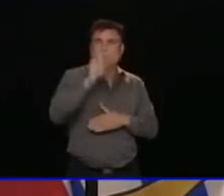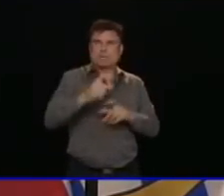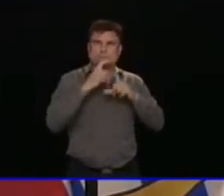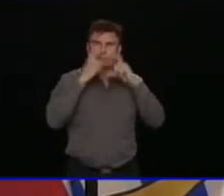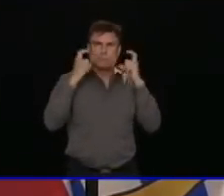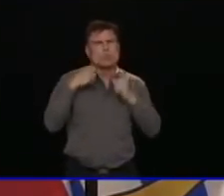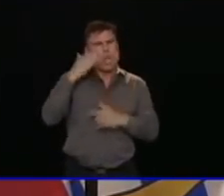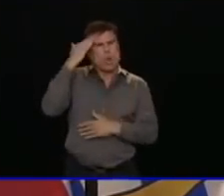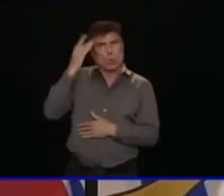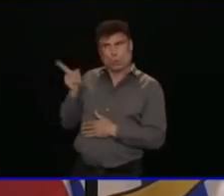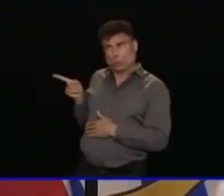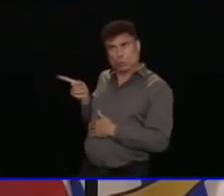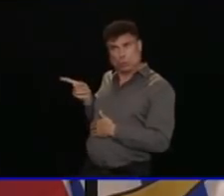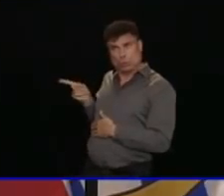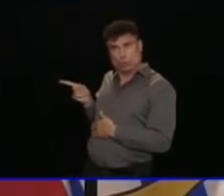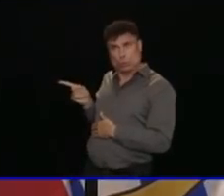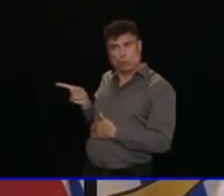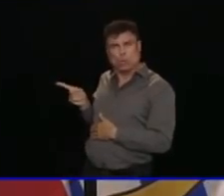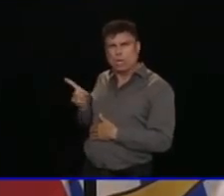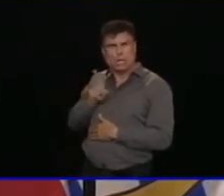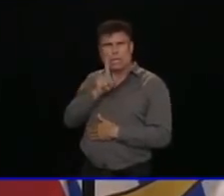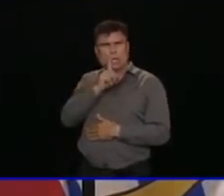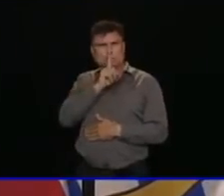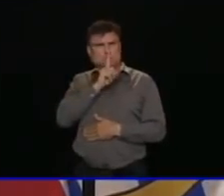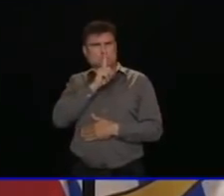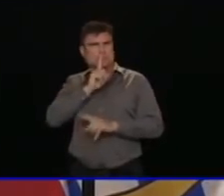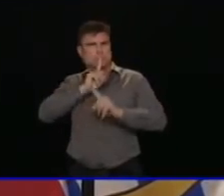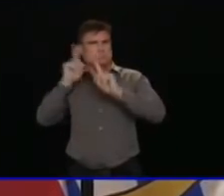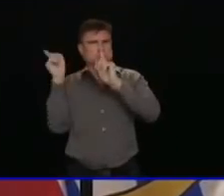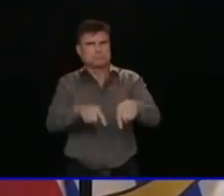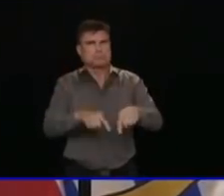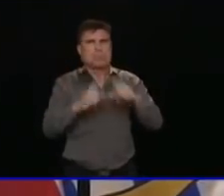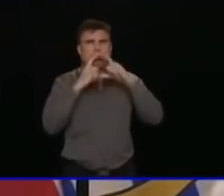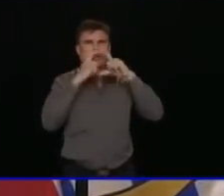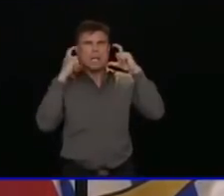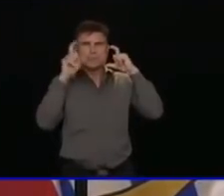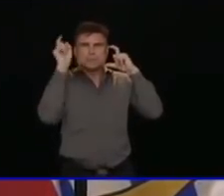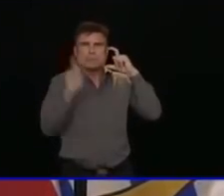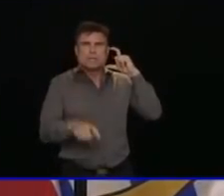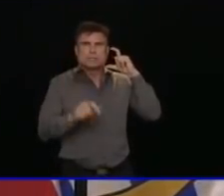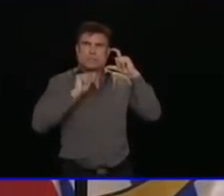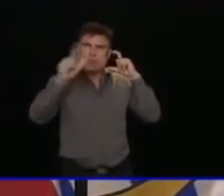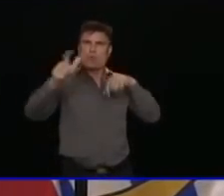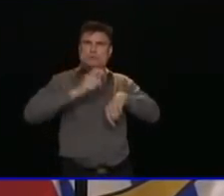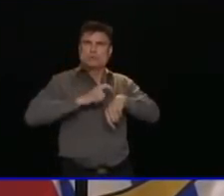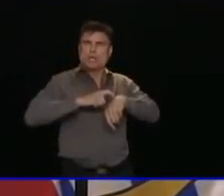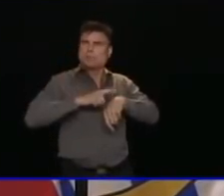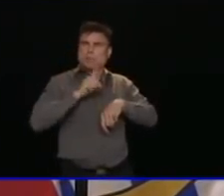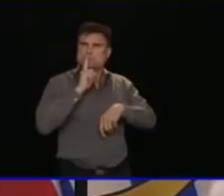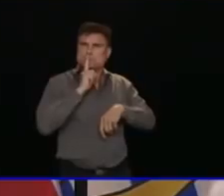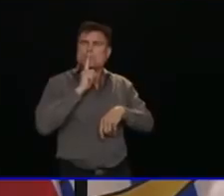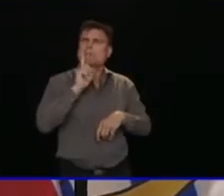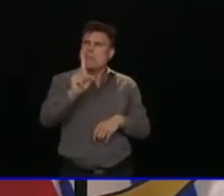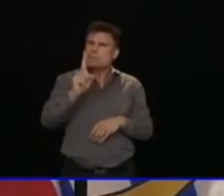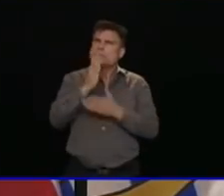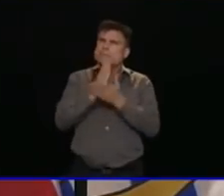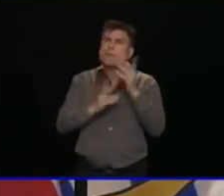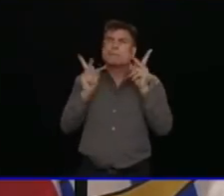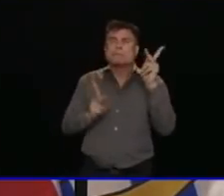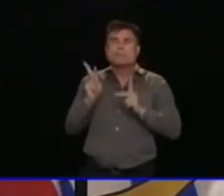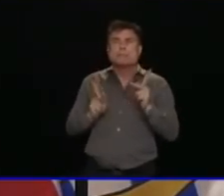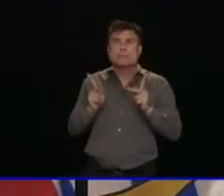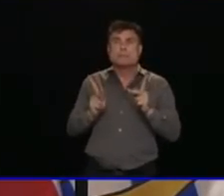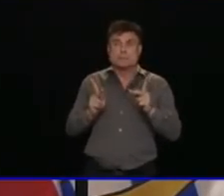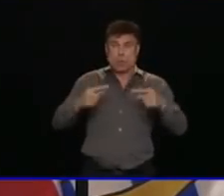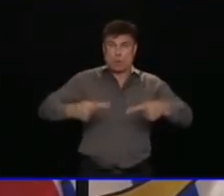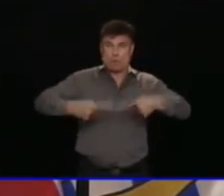but given what's happening in Washington State right now, and we do have people crossing the border back and forth who are essential service workers, but may contract the